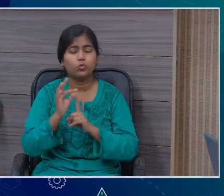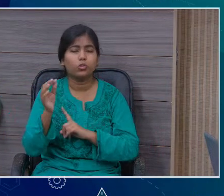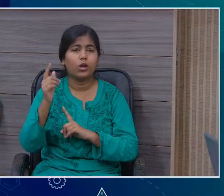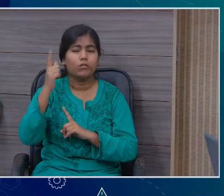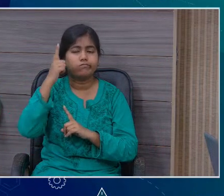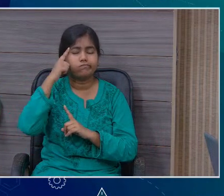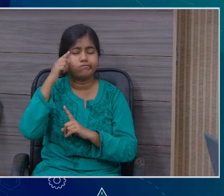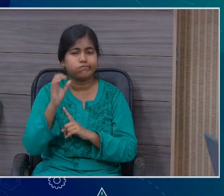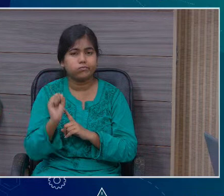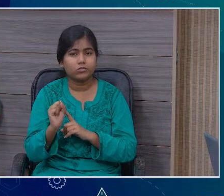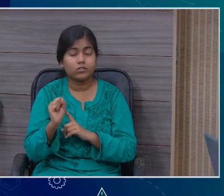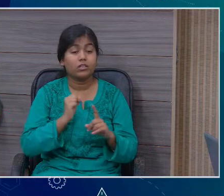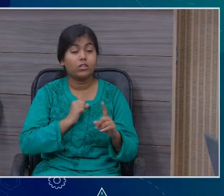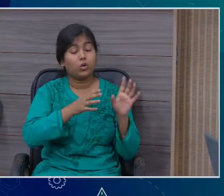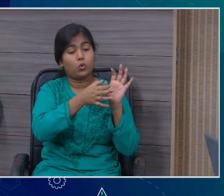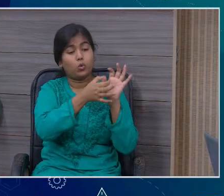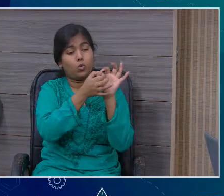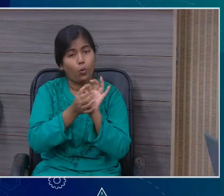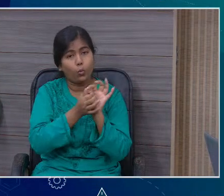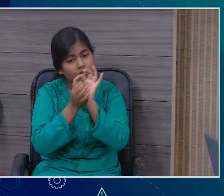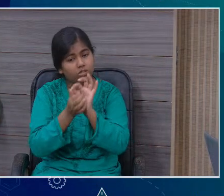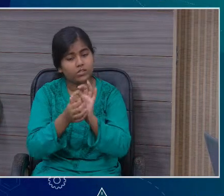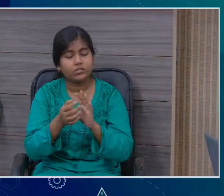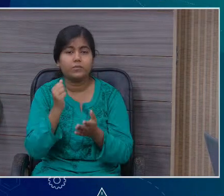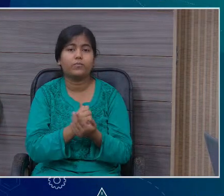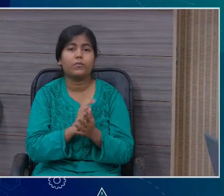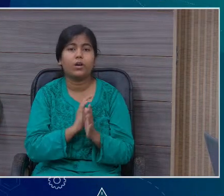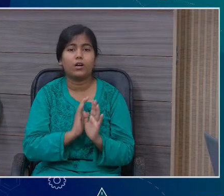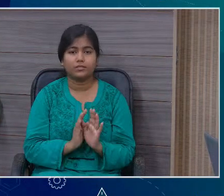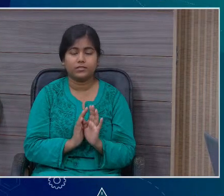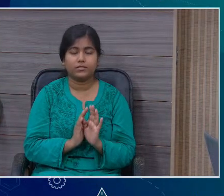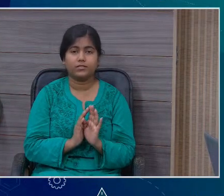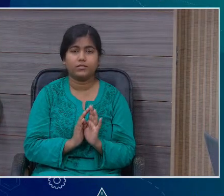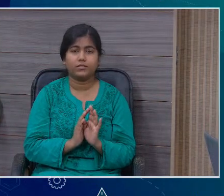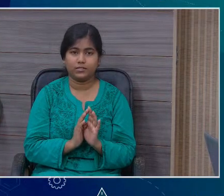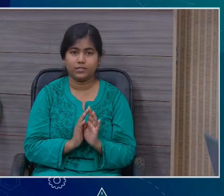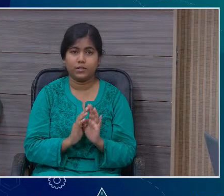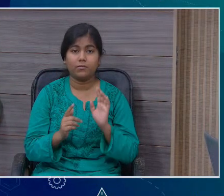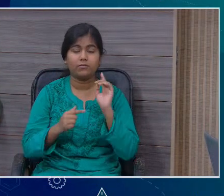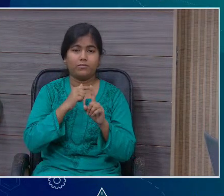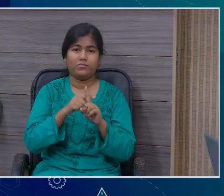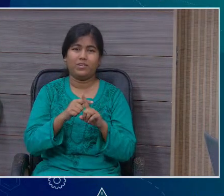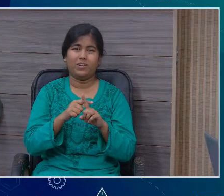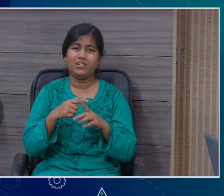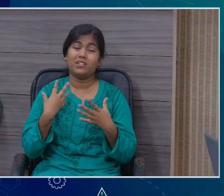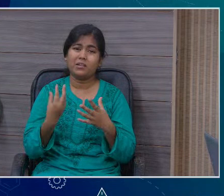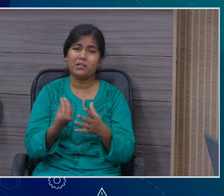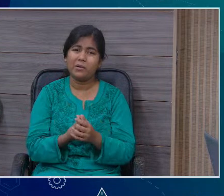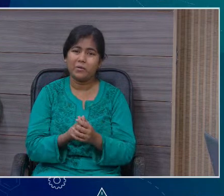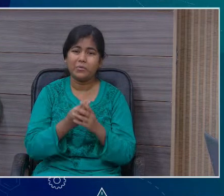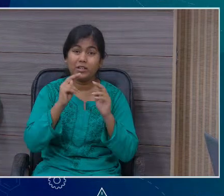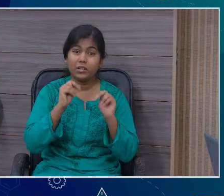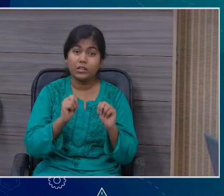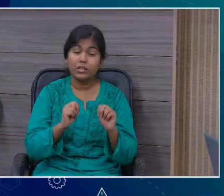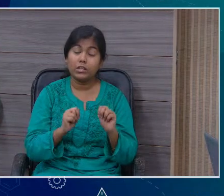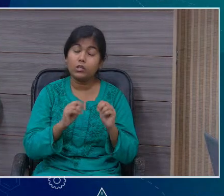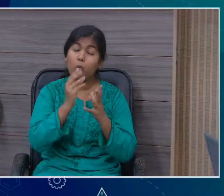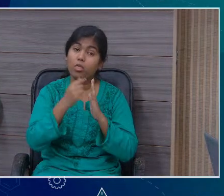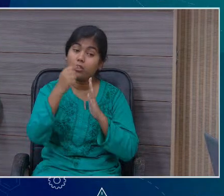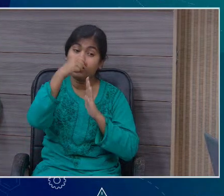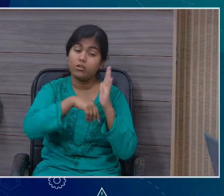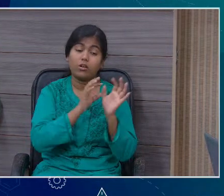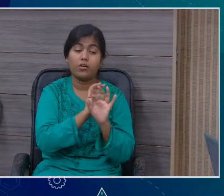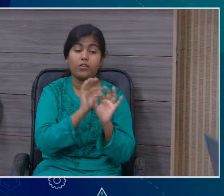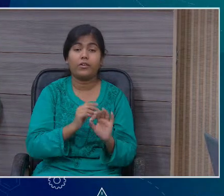that coordination and cooperation of everything is there. And plus we need to have everything ready in detail. Okay.